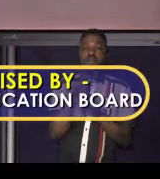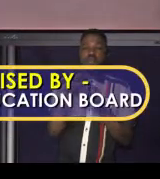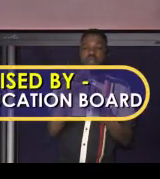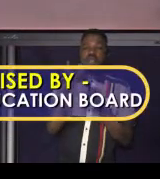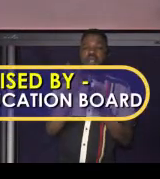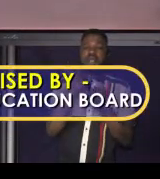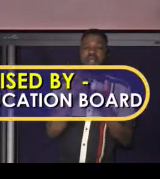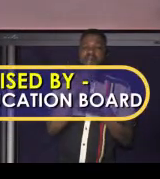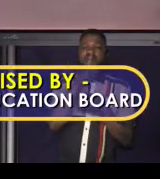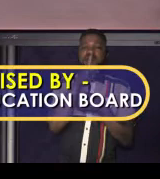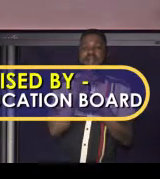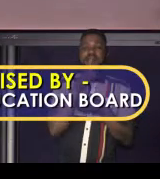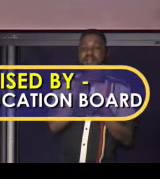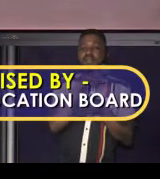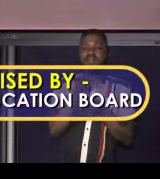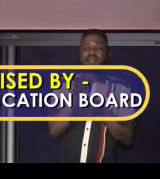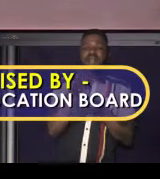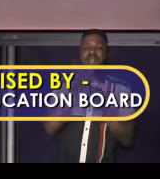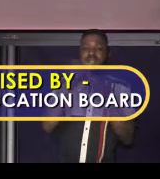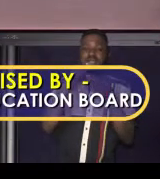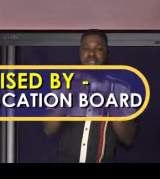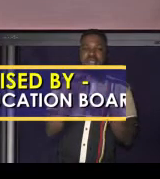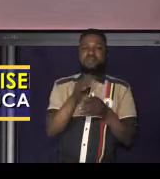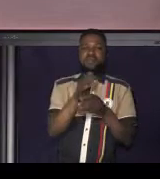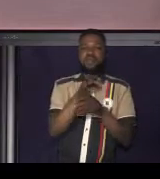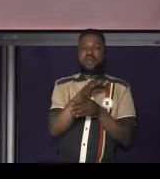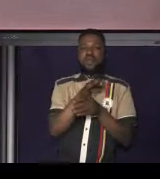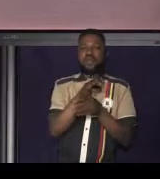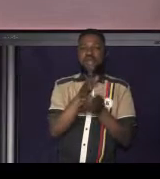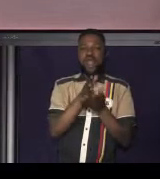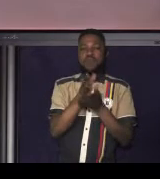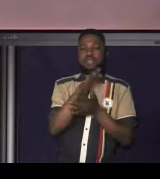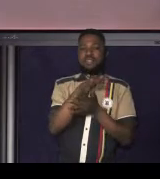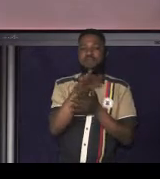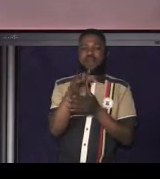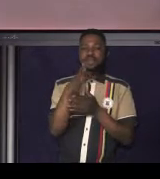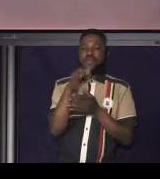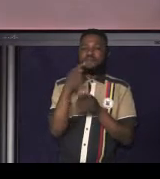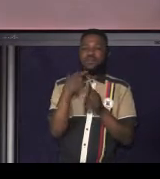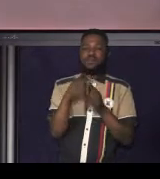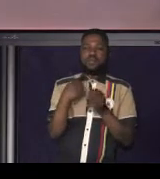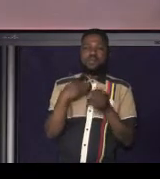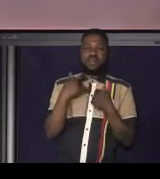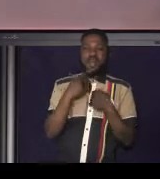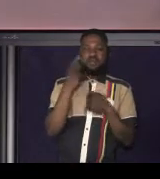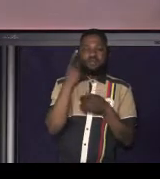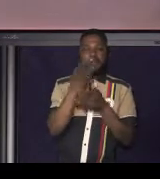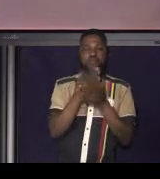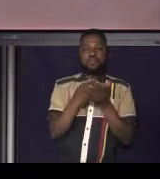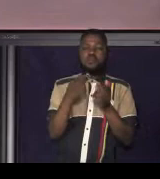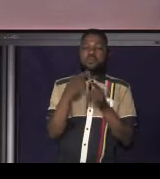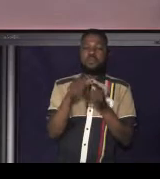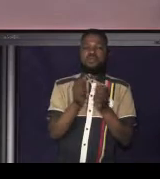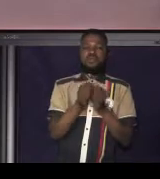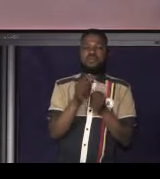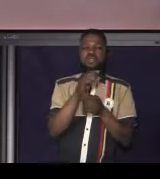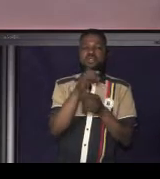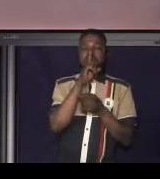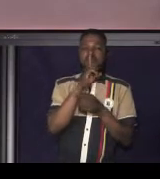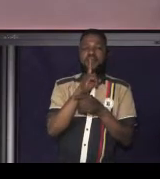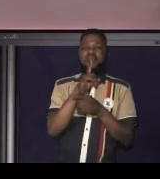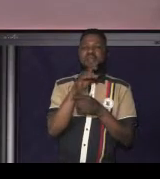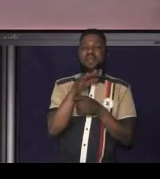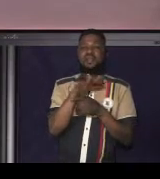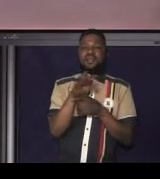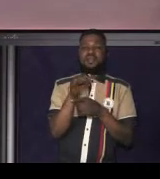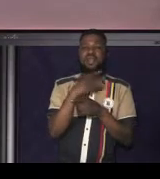when they have silent letters determine correct spelling of those words. We've been able to look at some words with silent